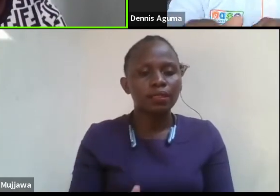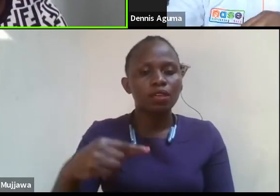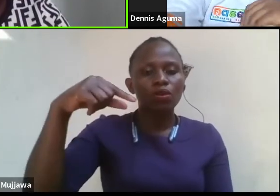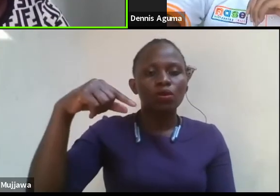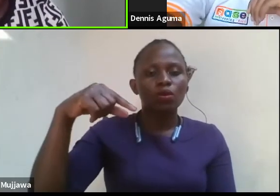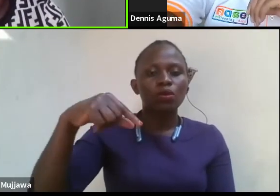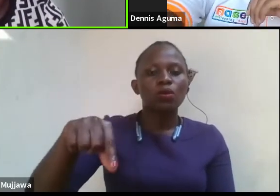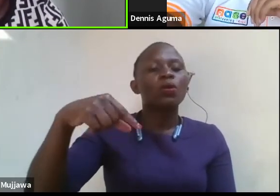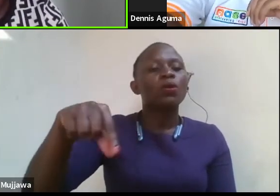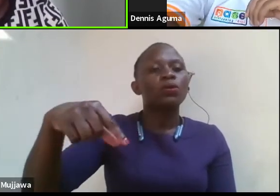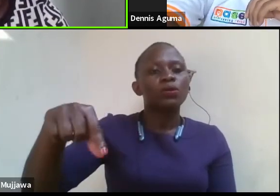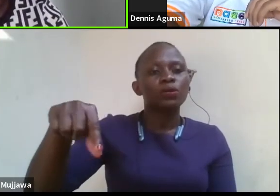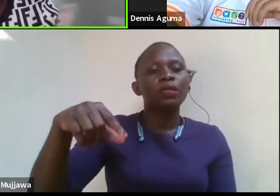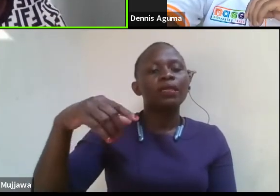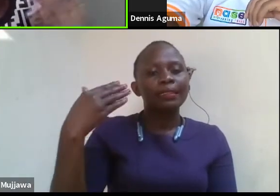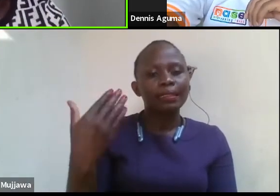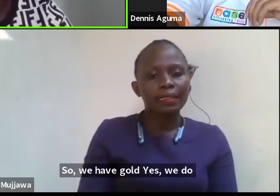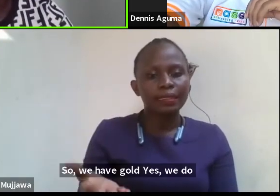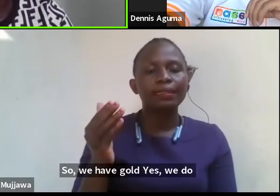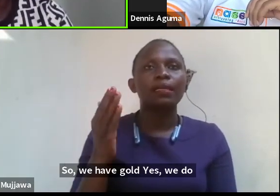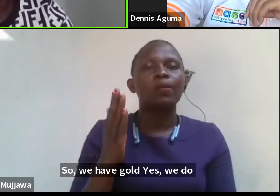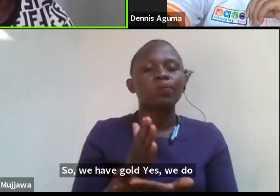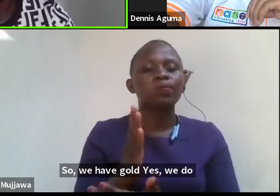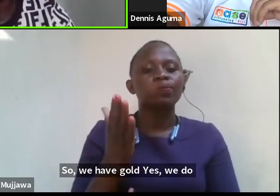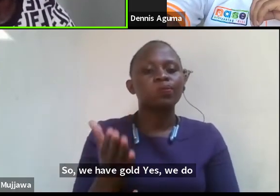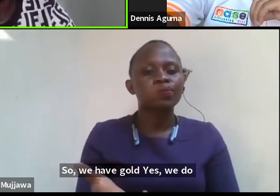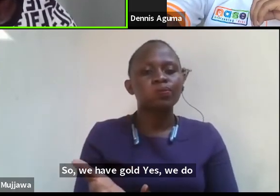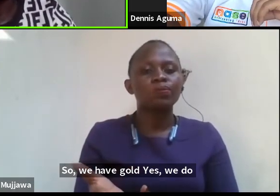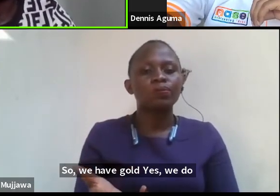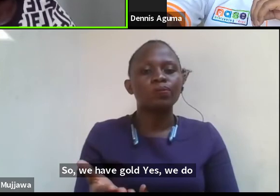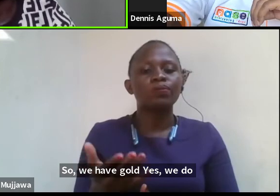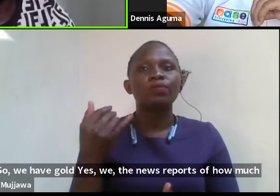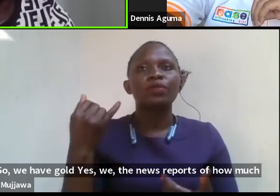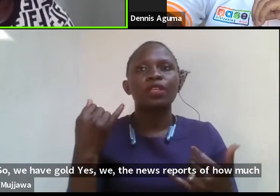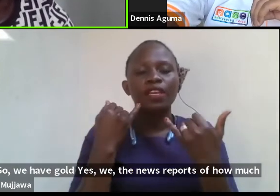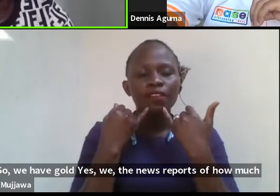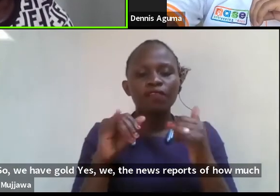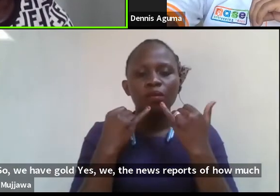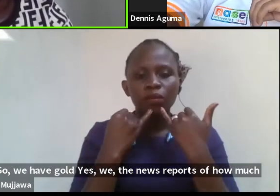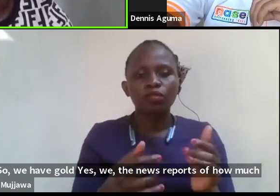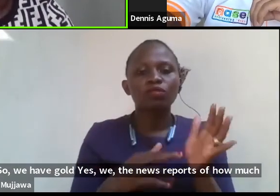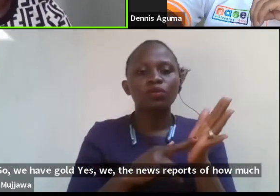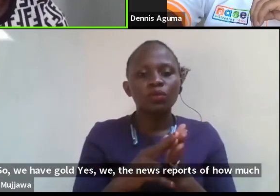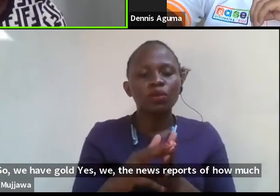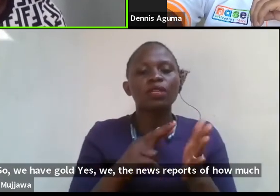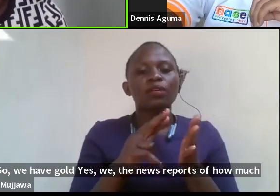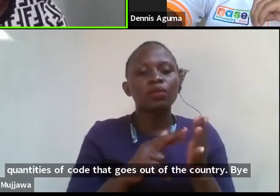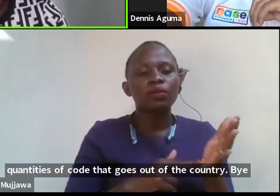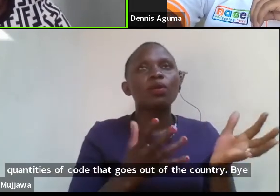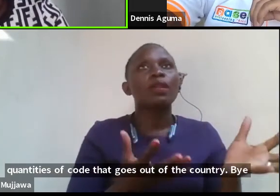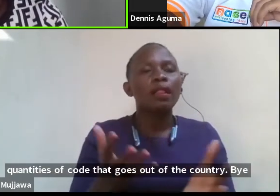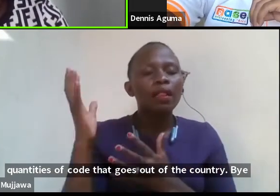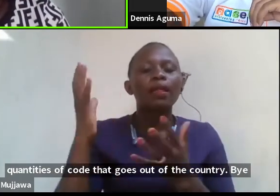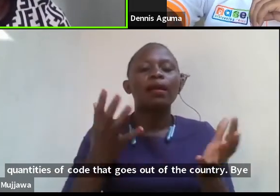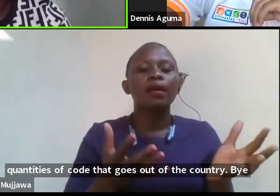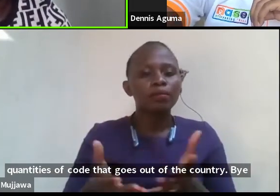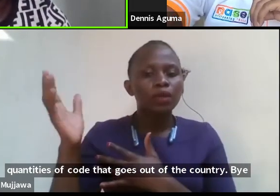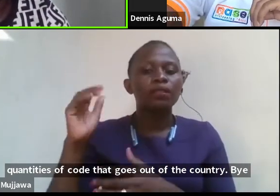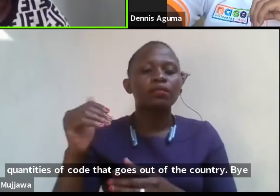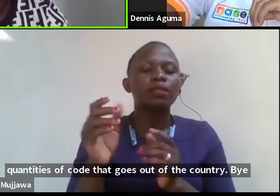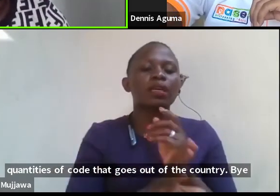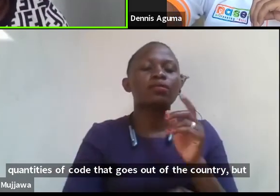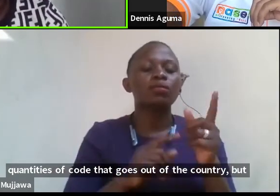have gold, yes, the news reports of how much quantities of gold that goes out of the country, but also it's very important